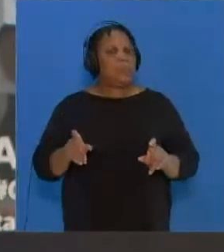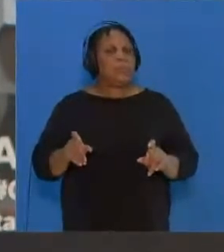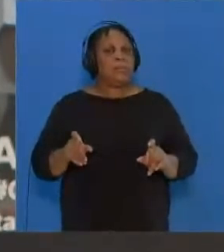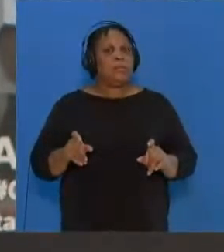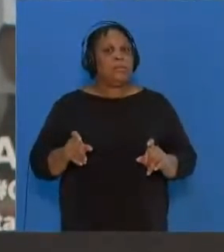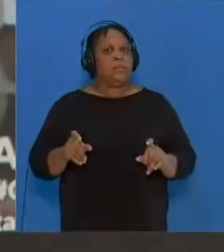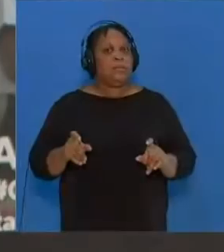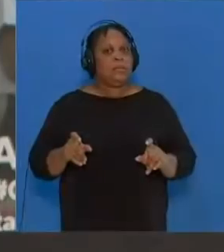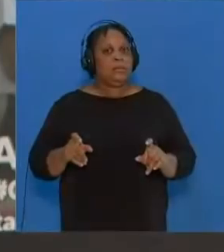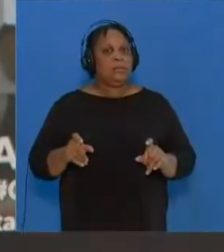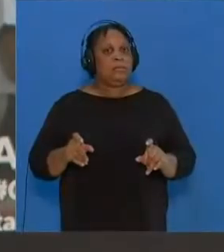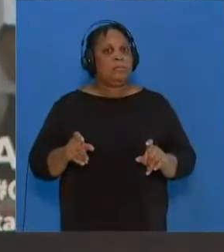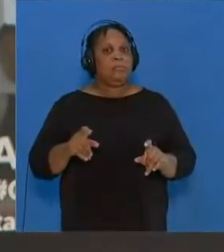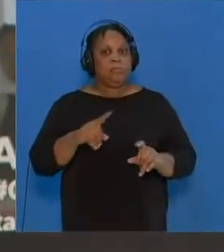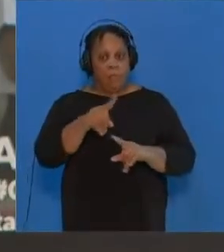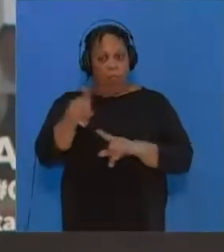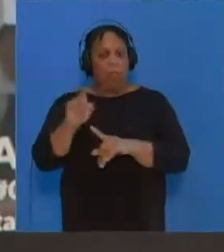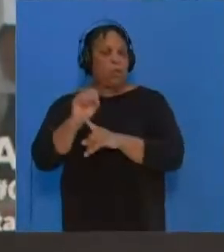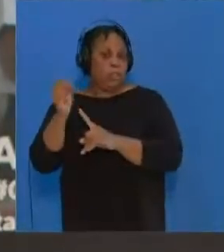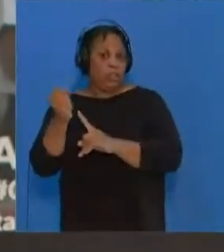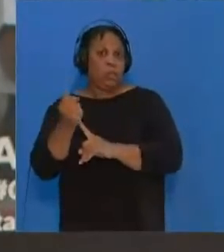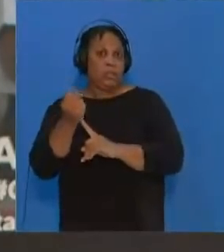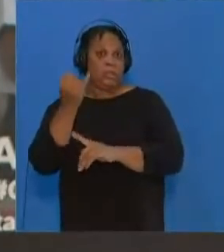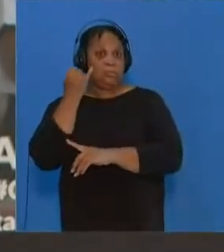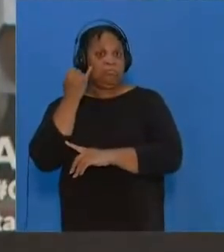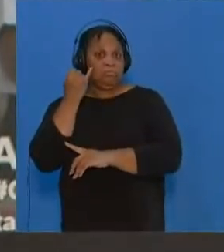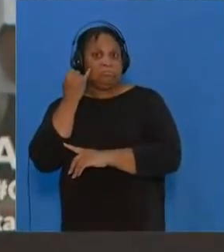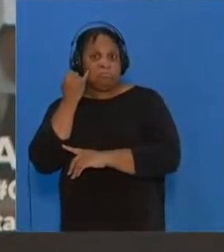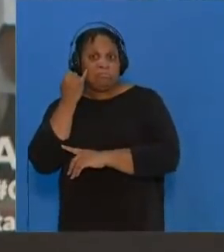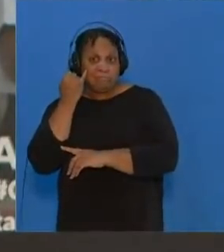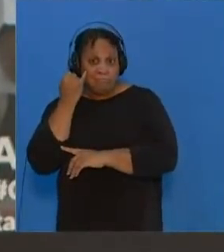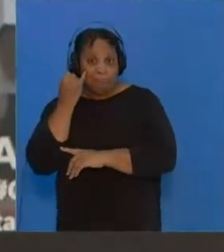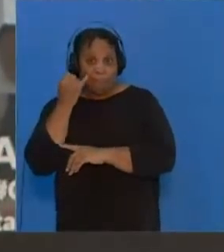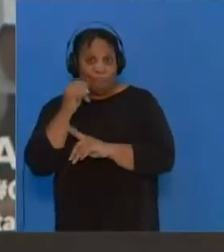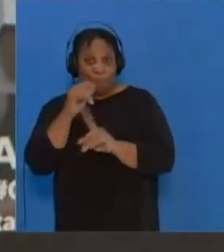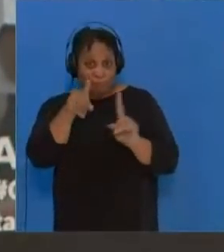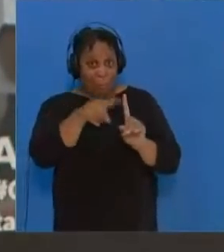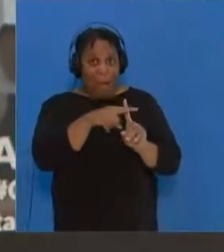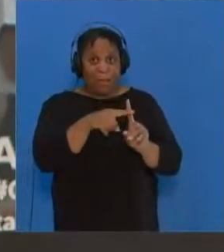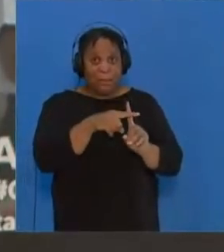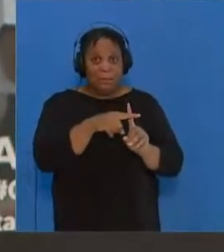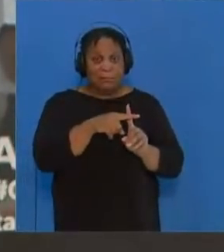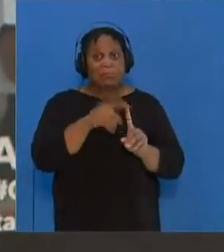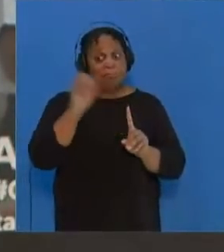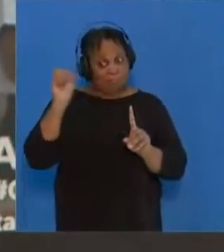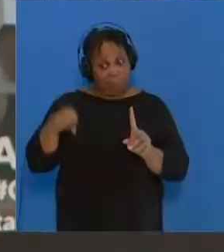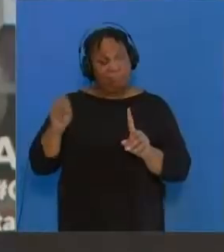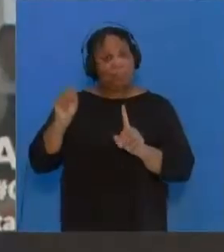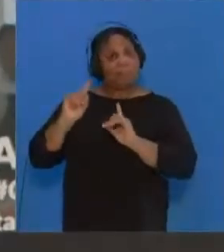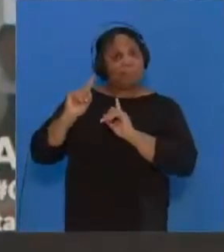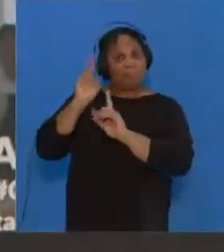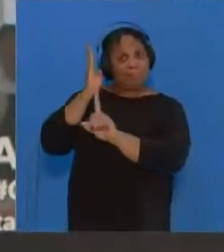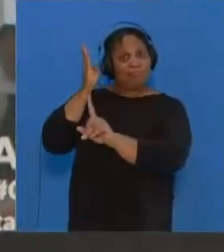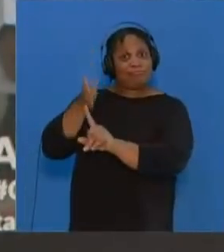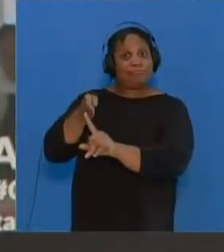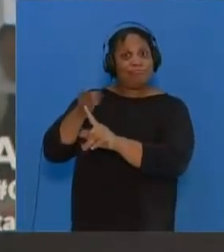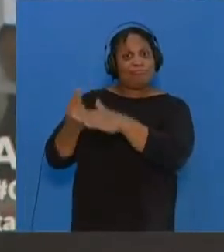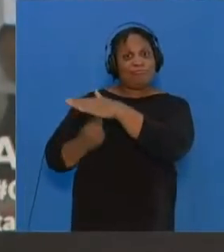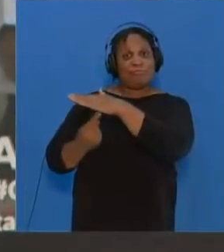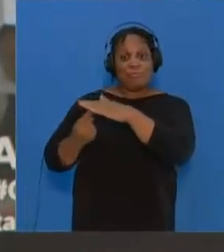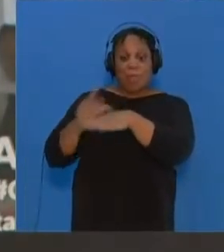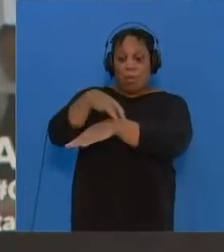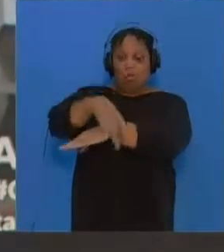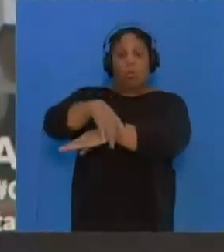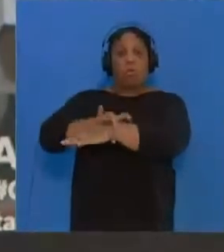and those matters. So if you are test positive, you will be quarantined. You will be fitted with a